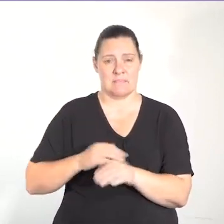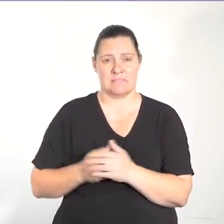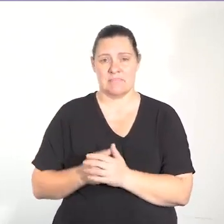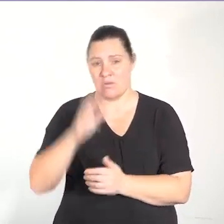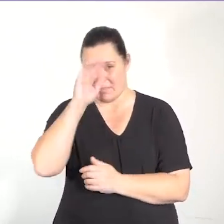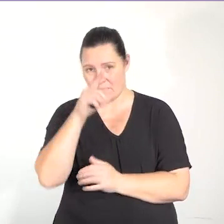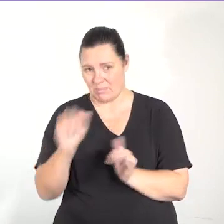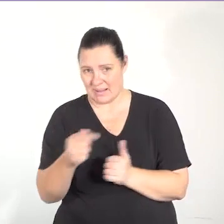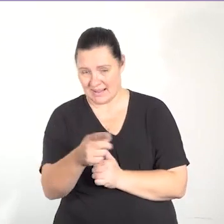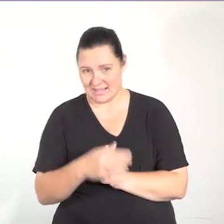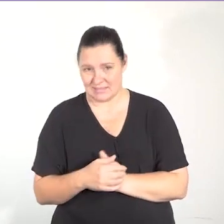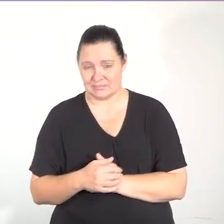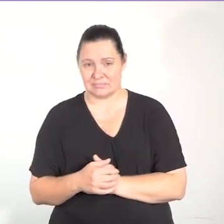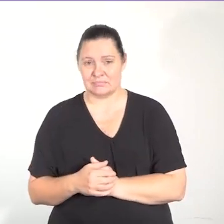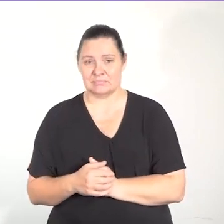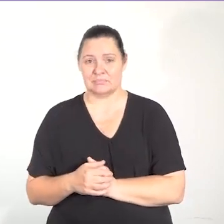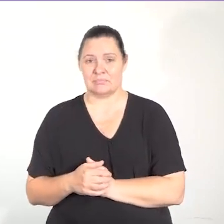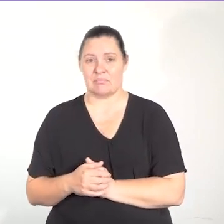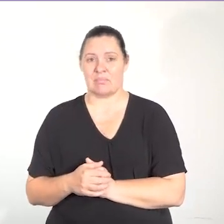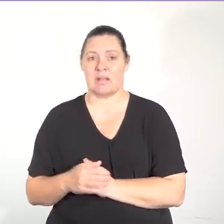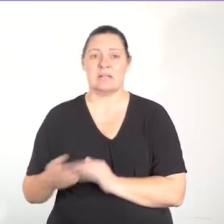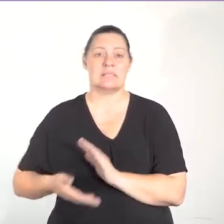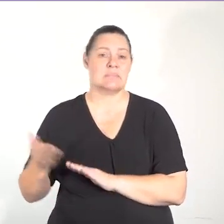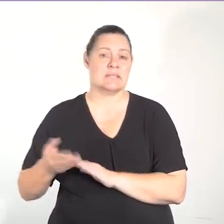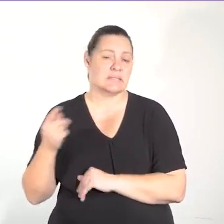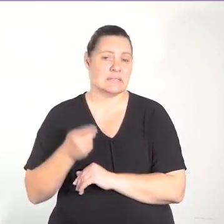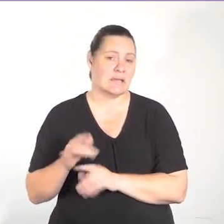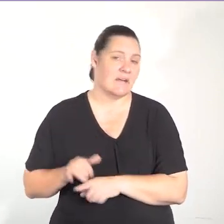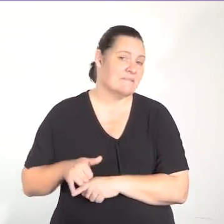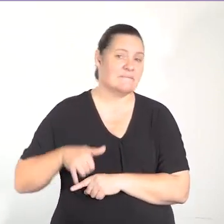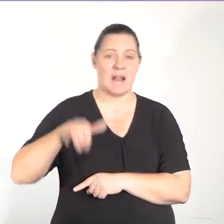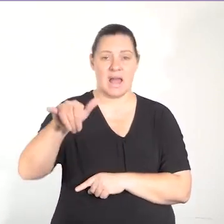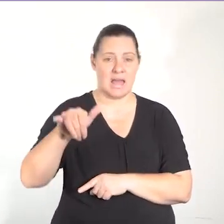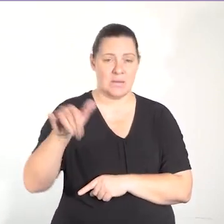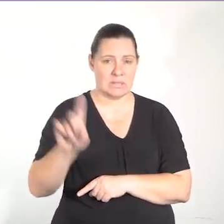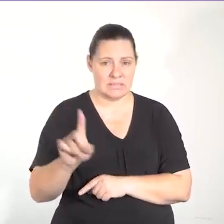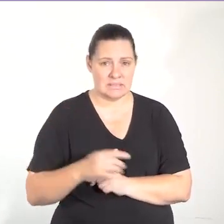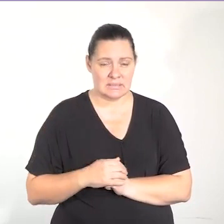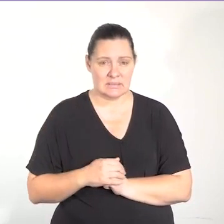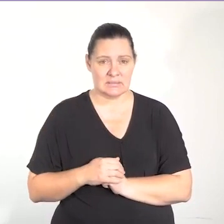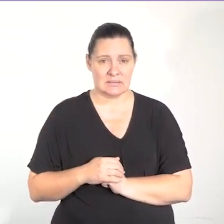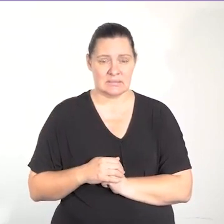time. I'm so glad you remember it. So what was the speed that the plane is flying at?